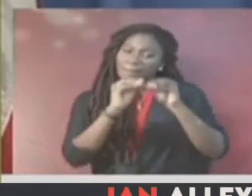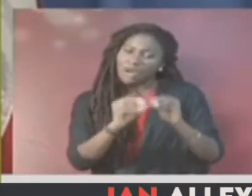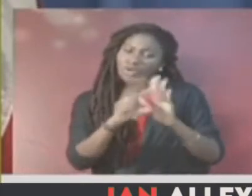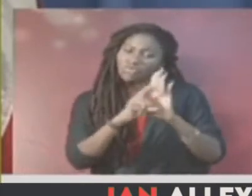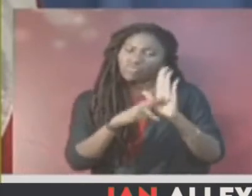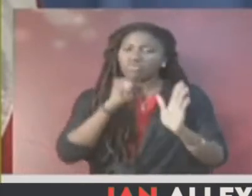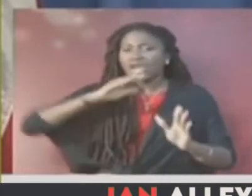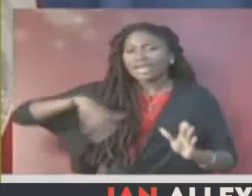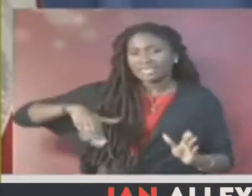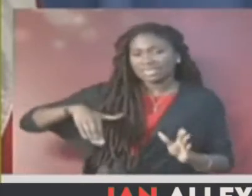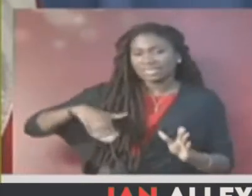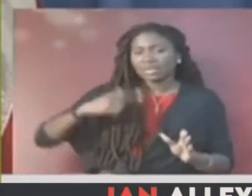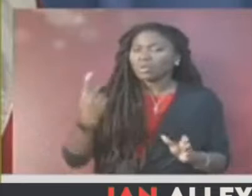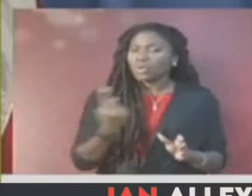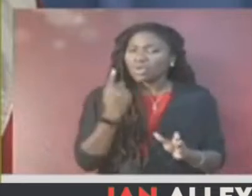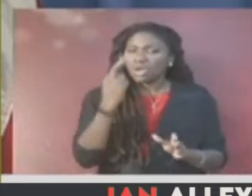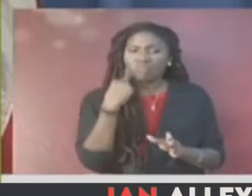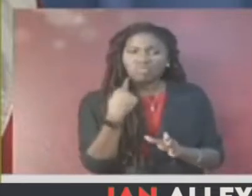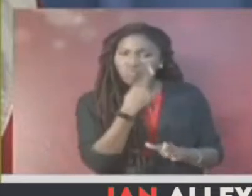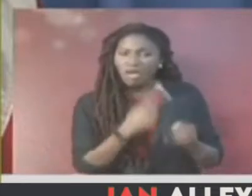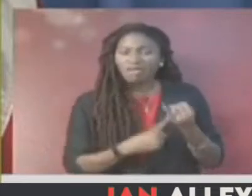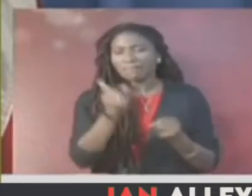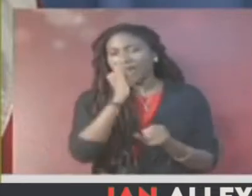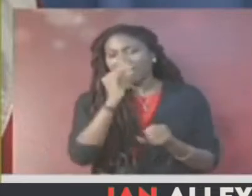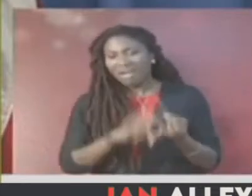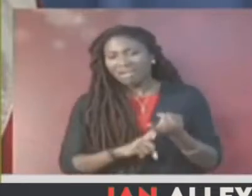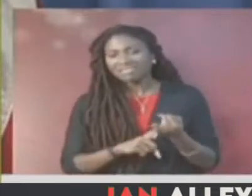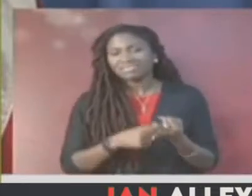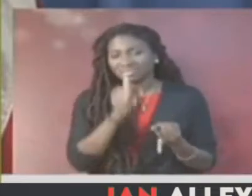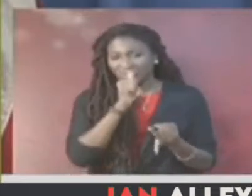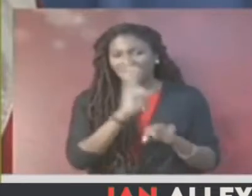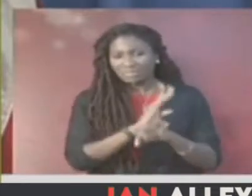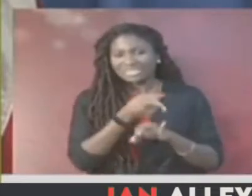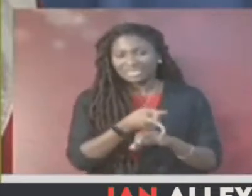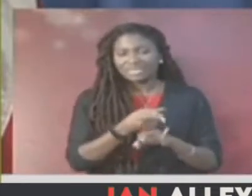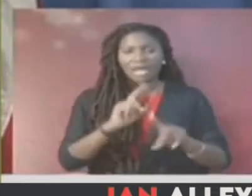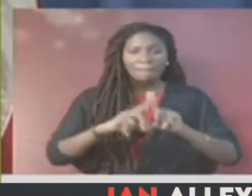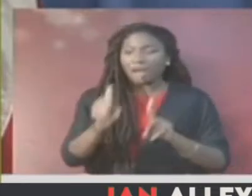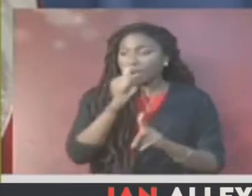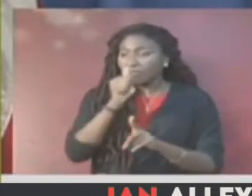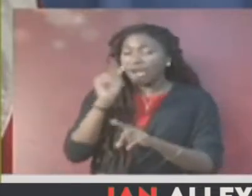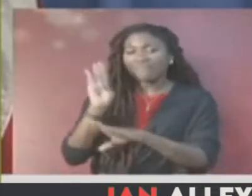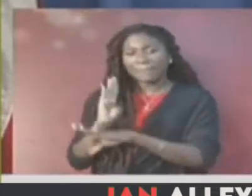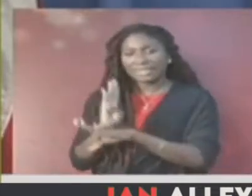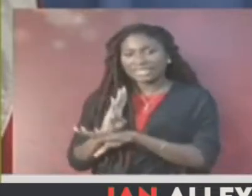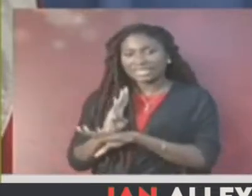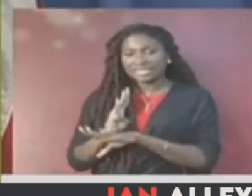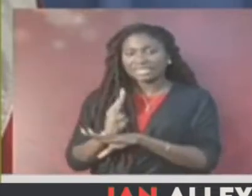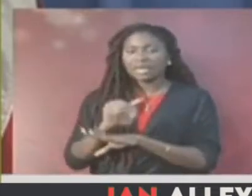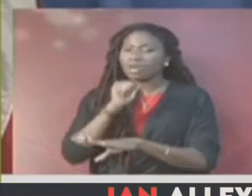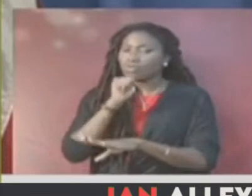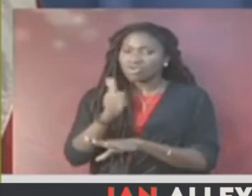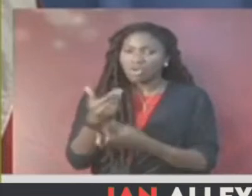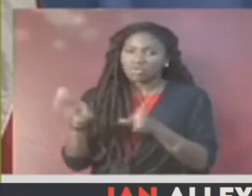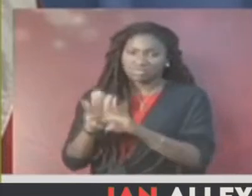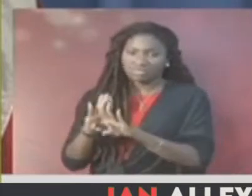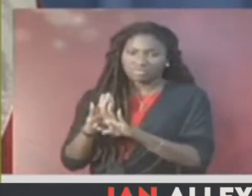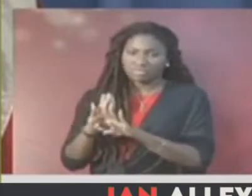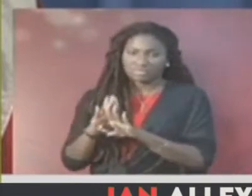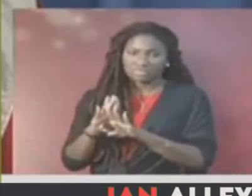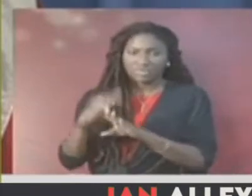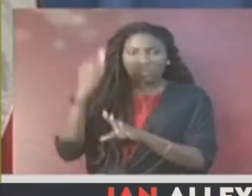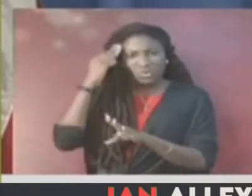business in a particular way. We have not really put the restrictions on the private sector. I did mention that manufacturing is still going to go